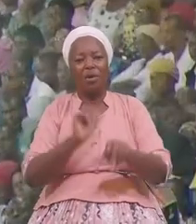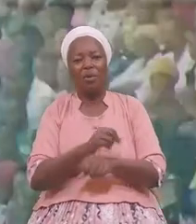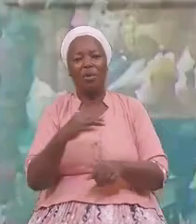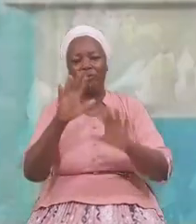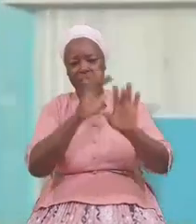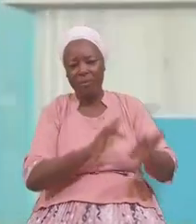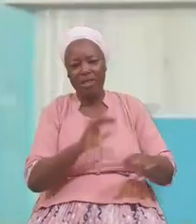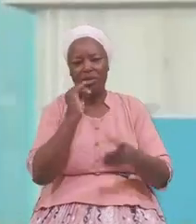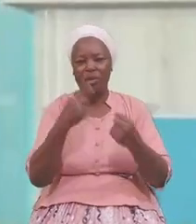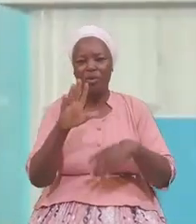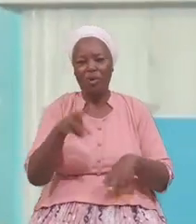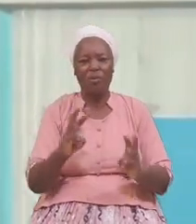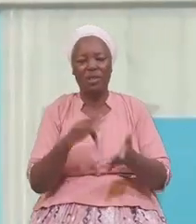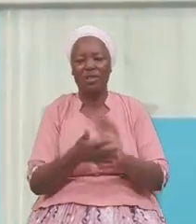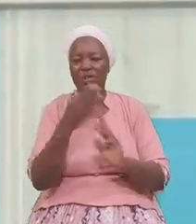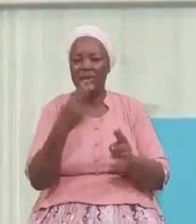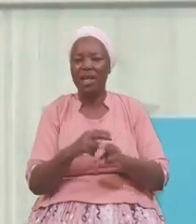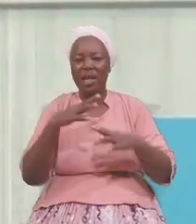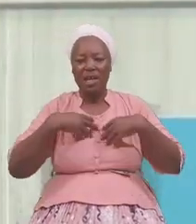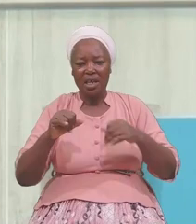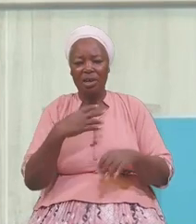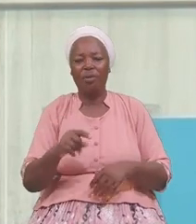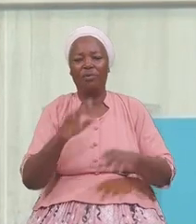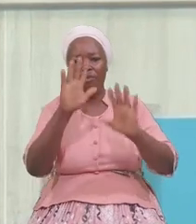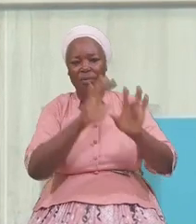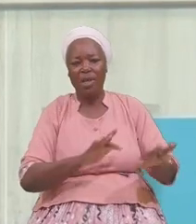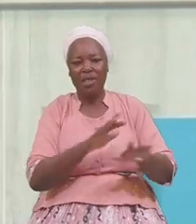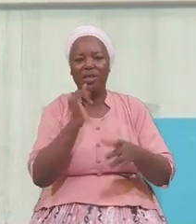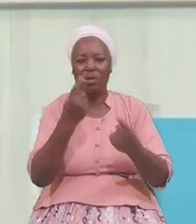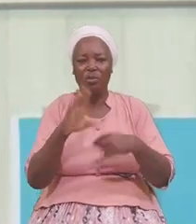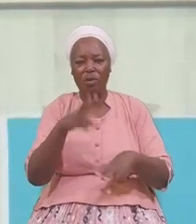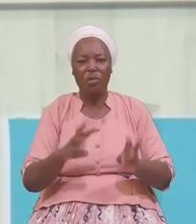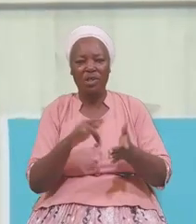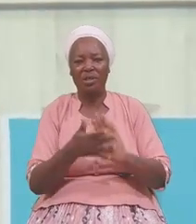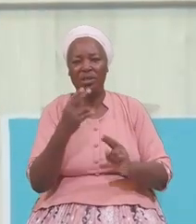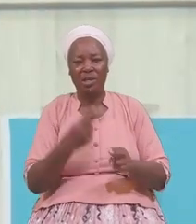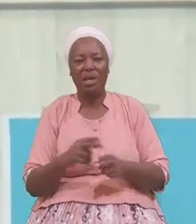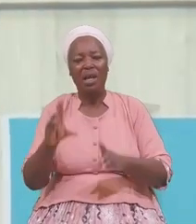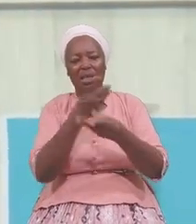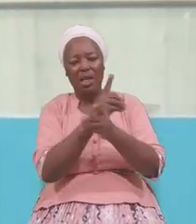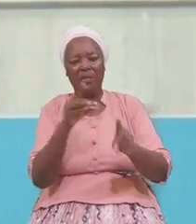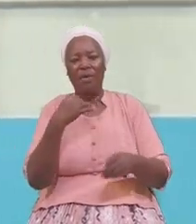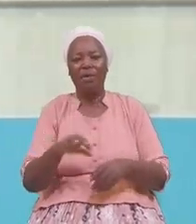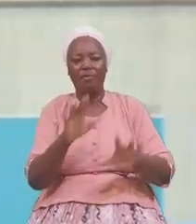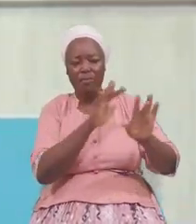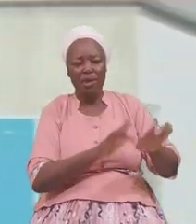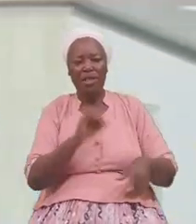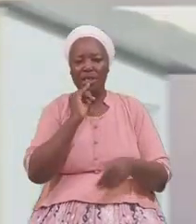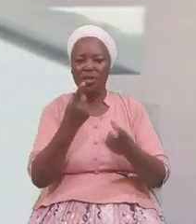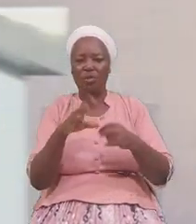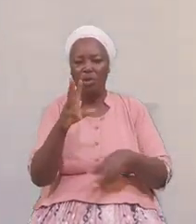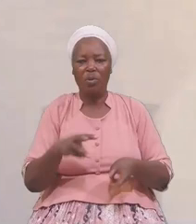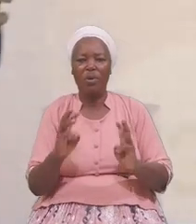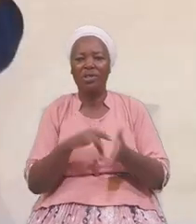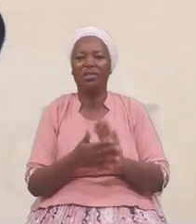coming your way. Healing of mercy coming your way. Deliverance of mercy coming your